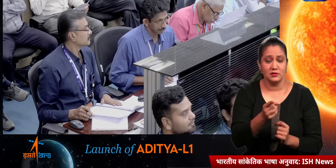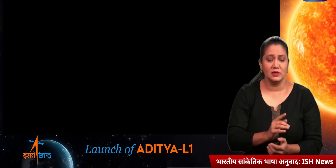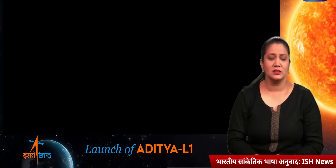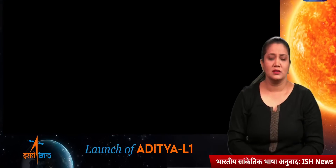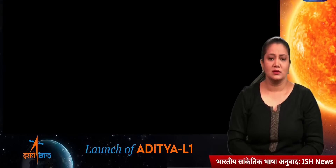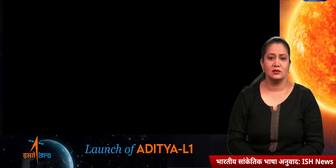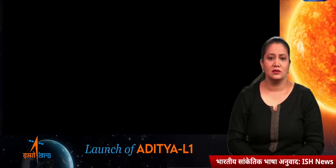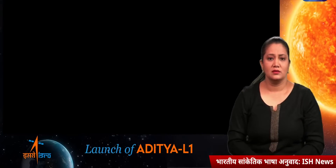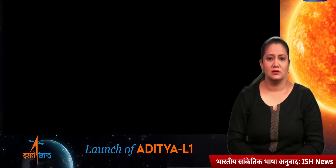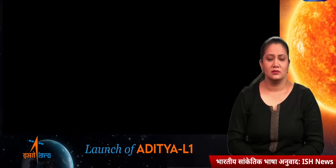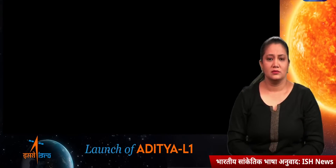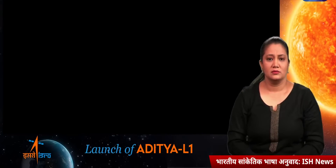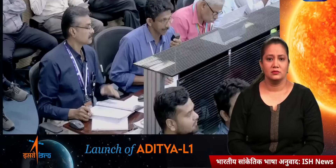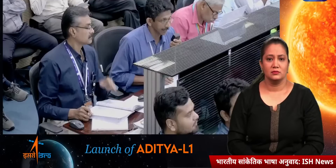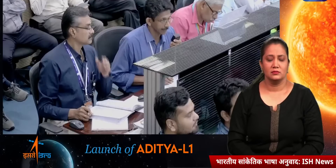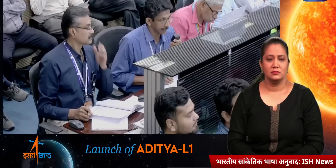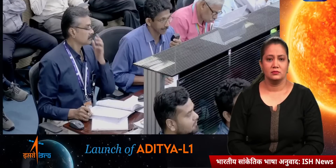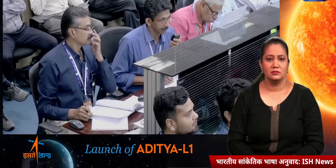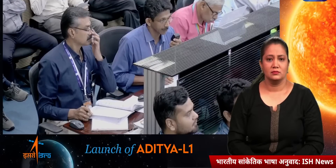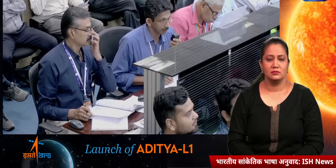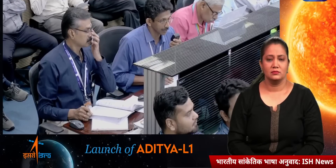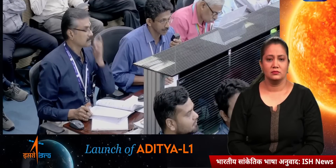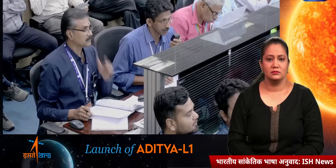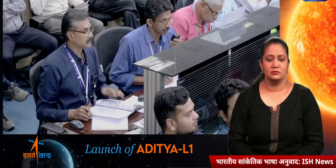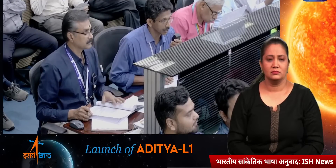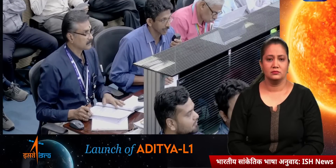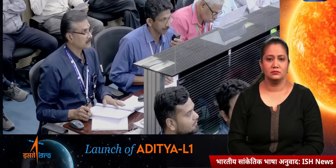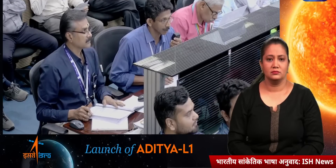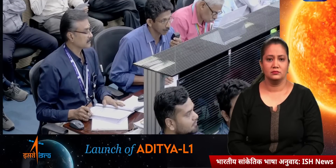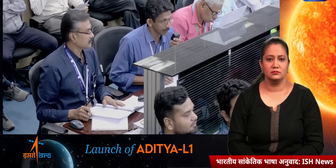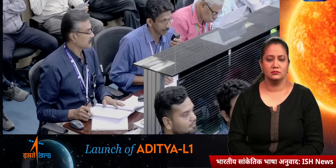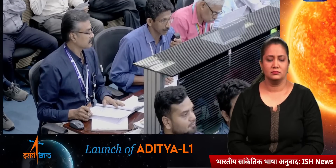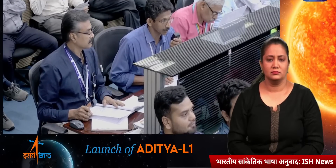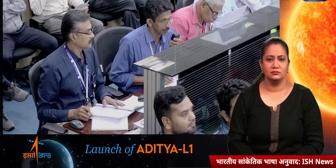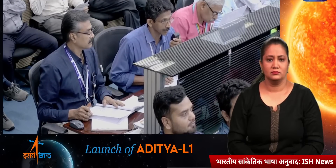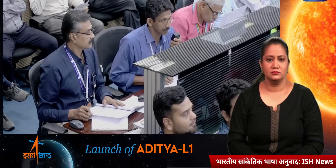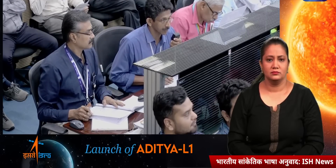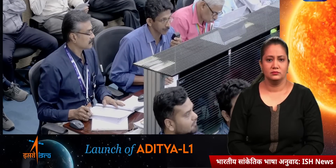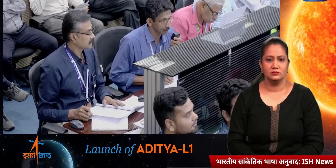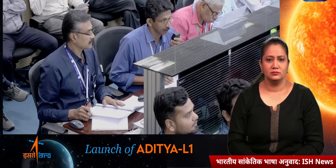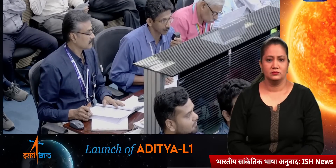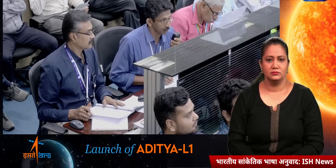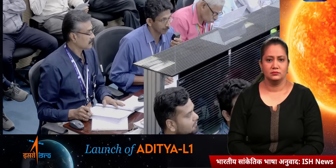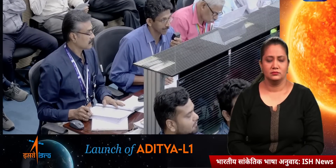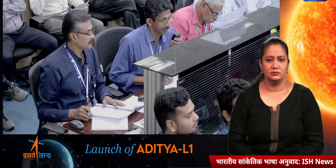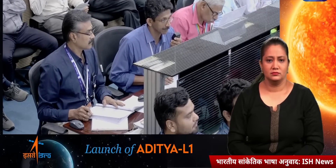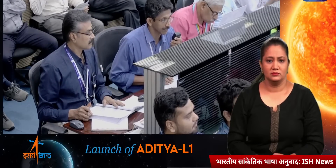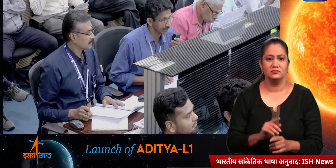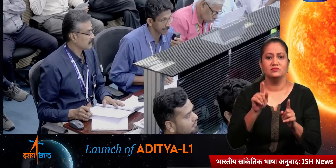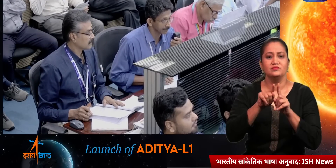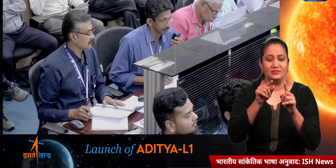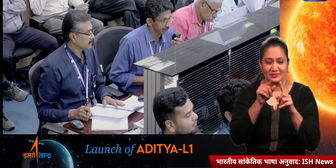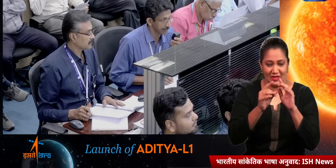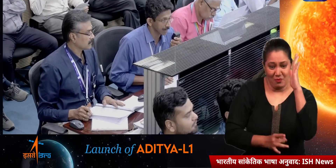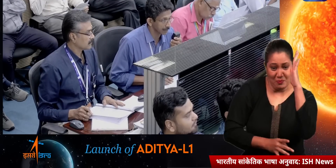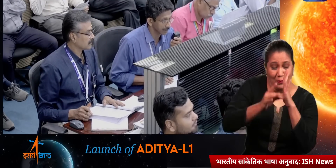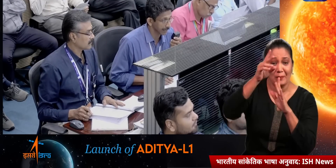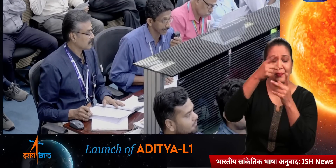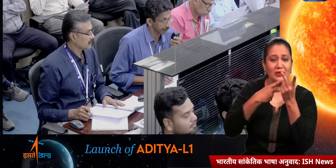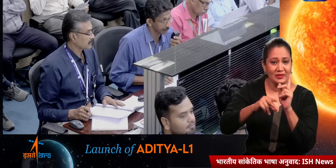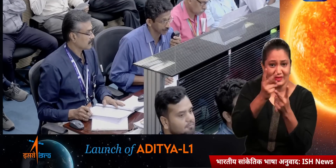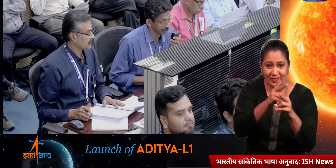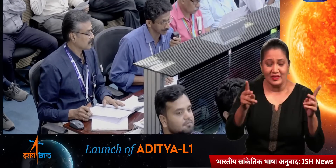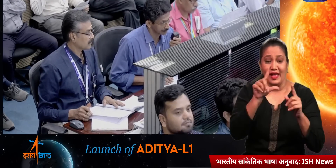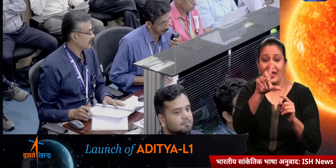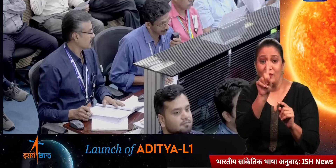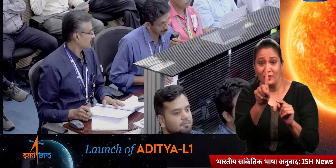automatic launch sequence for the the launch of PSLV C57 Aditya